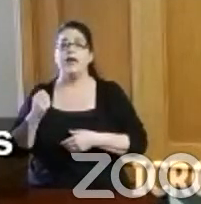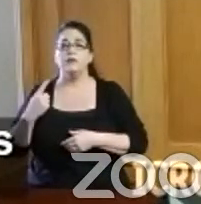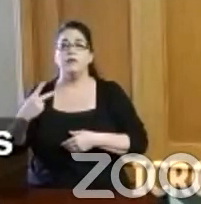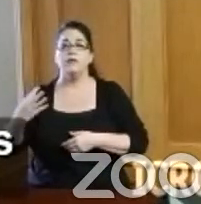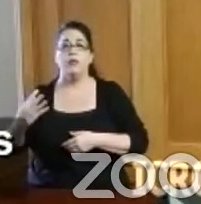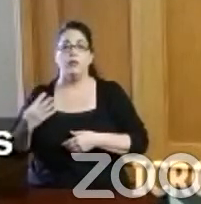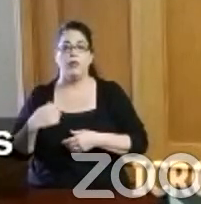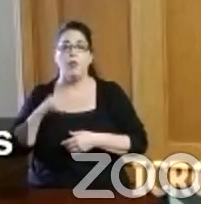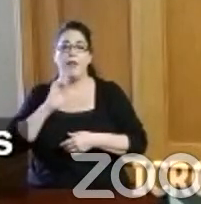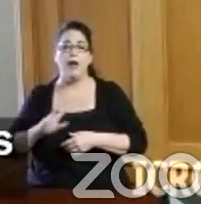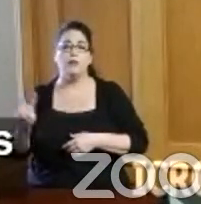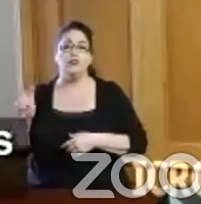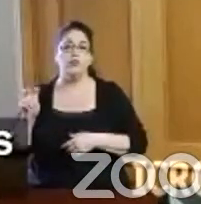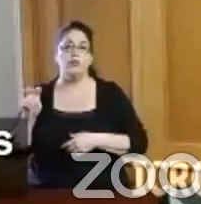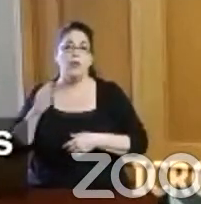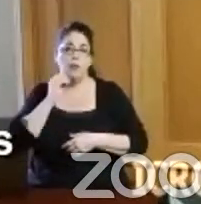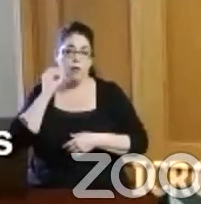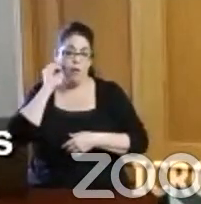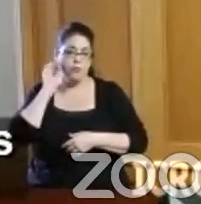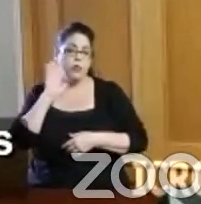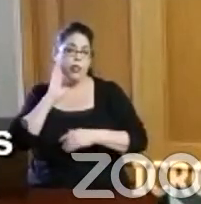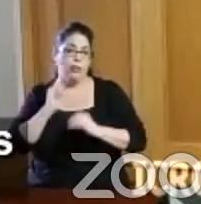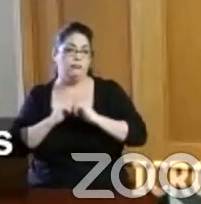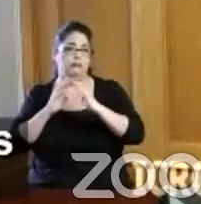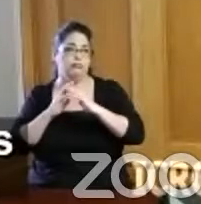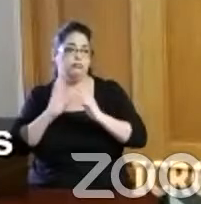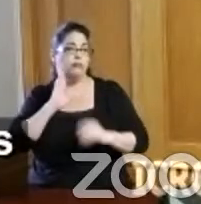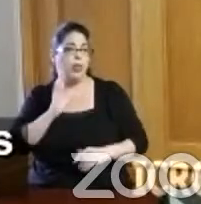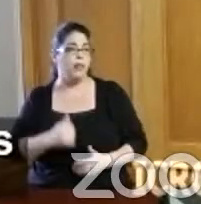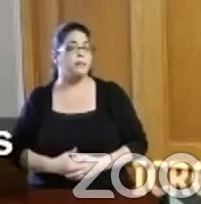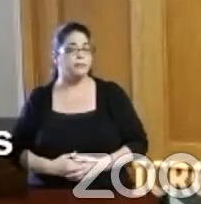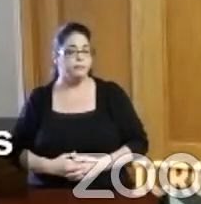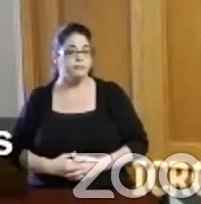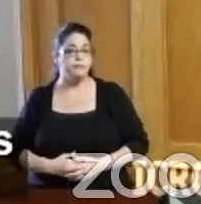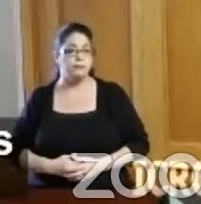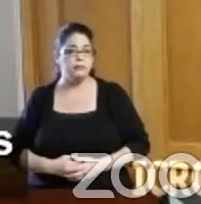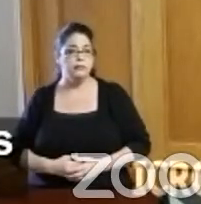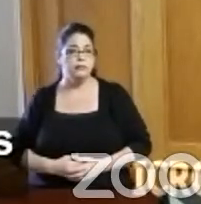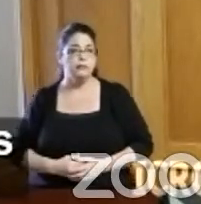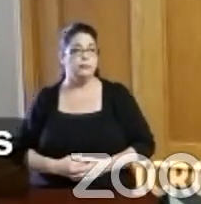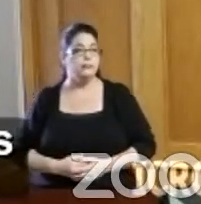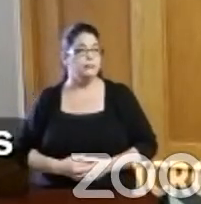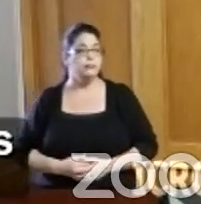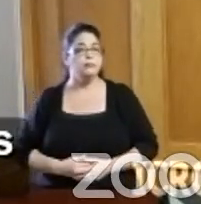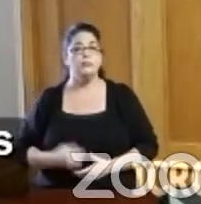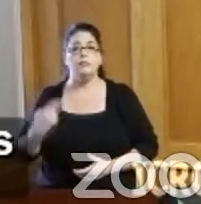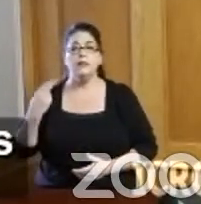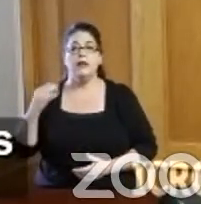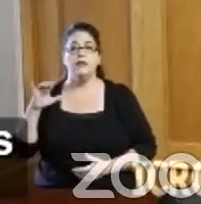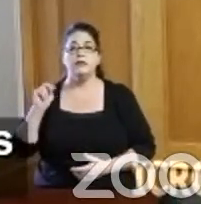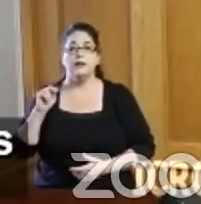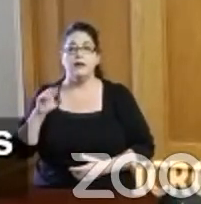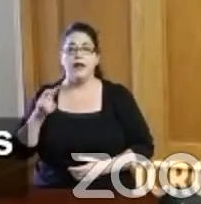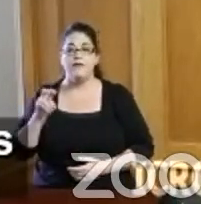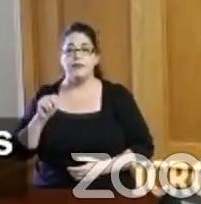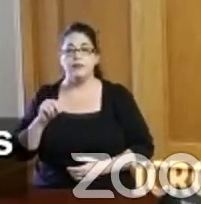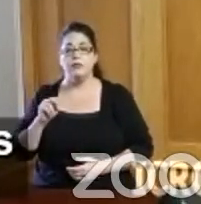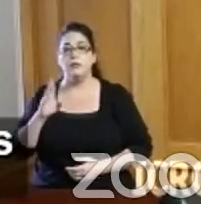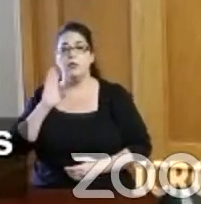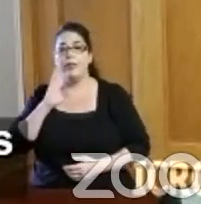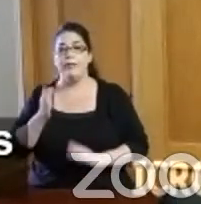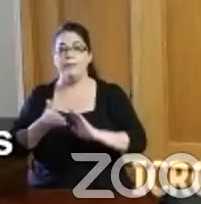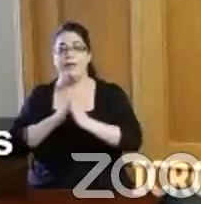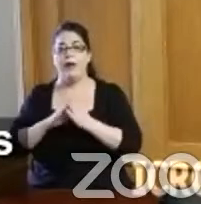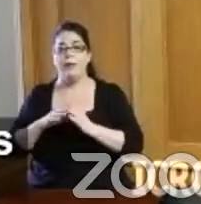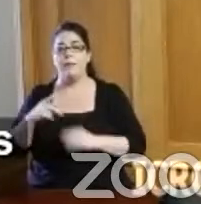homes involved in this project. And there's also a road is planned from Harrison Avenue to service the plan and will become